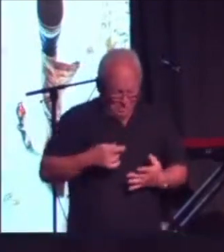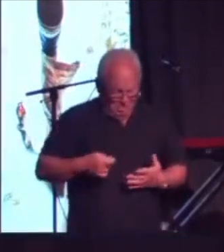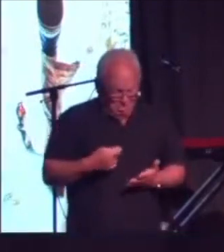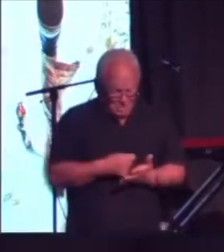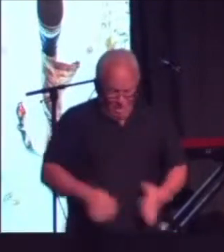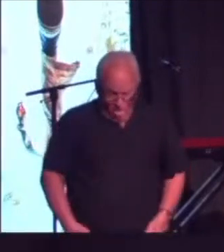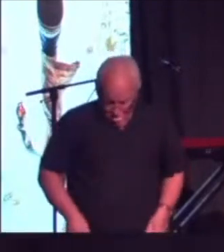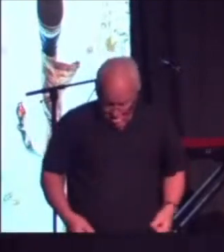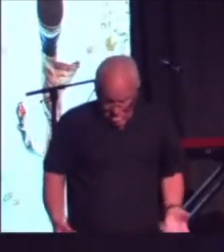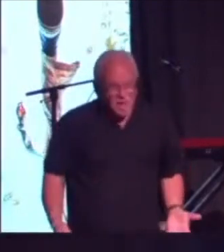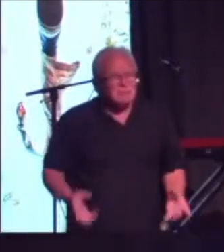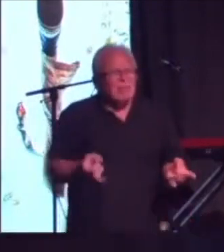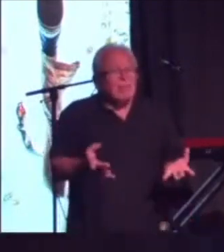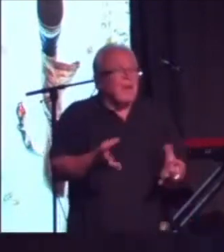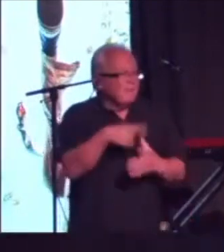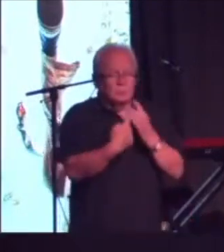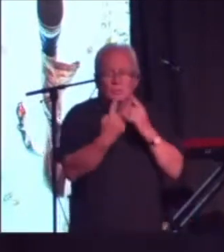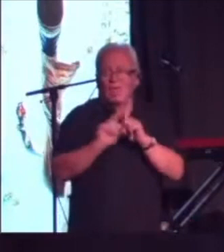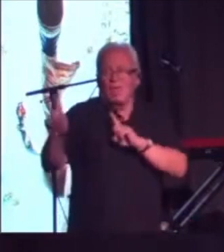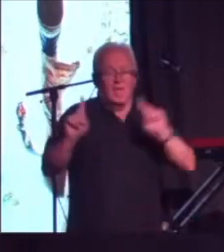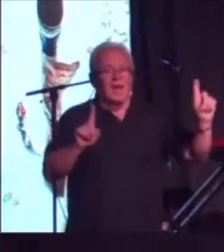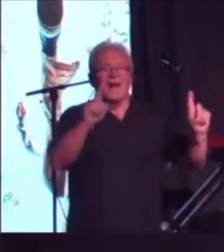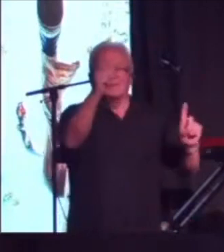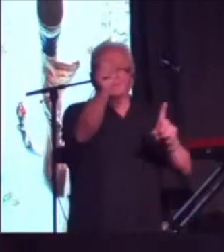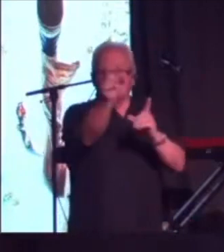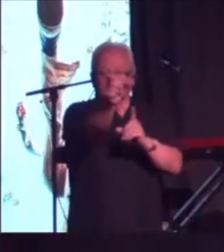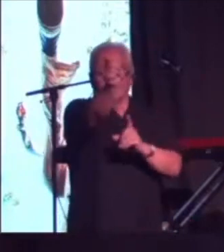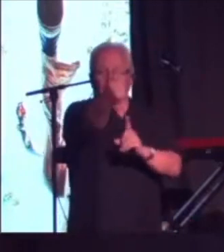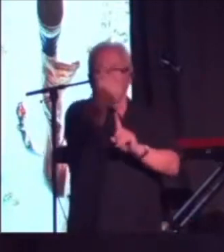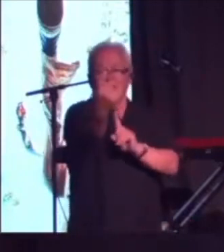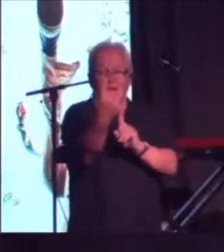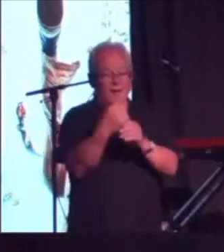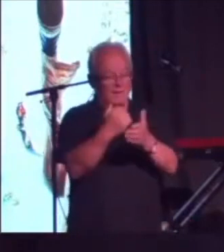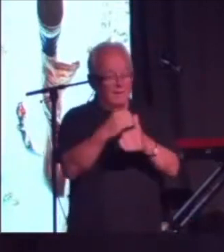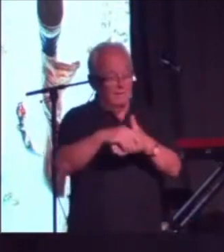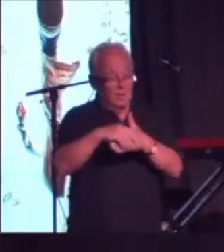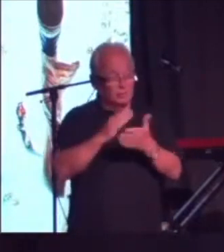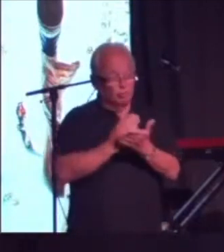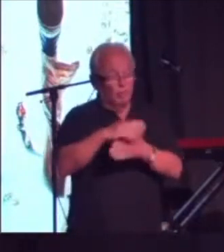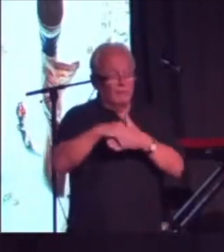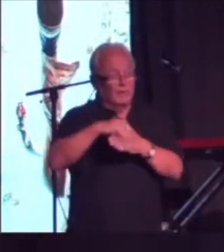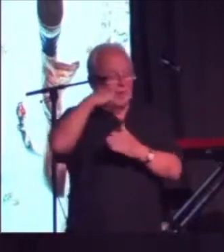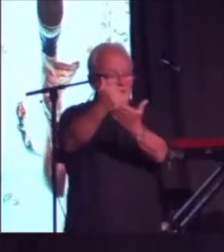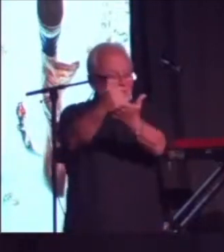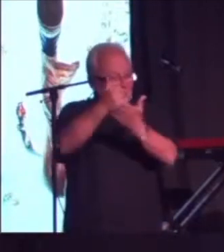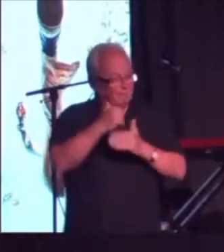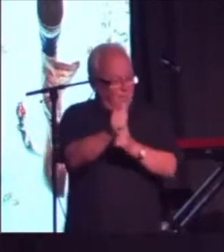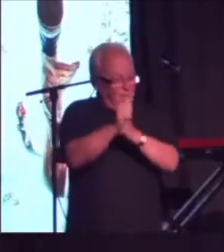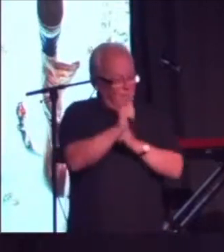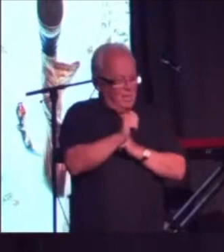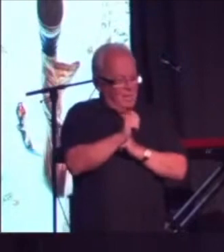everything's abandoned you. Do you have a friend who'll walk in when the world will go out? A friend that'll love you at your